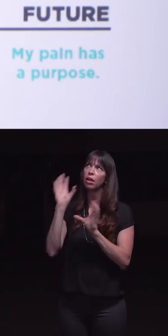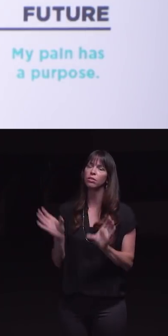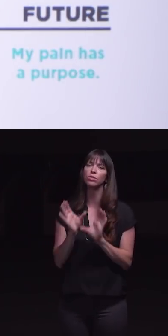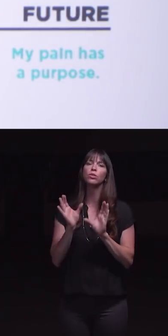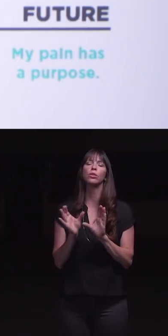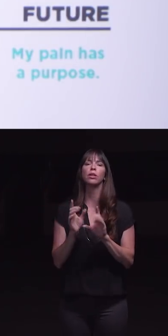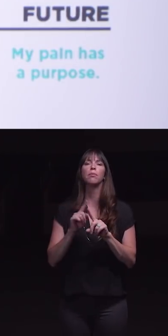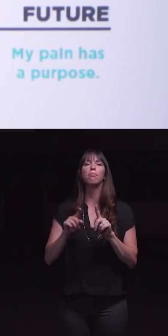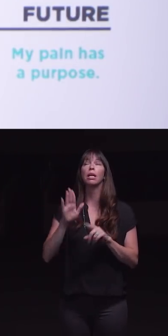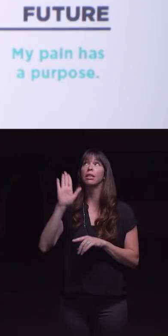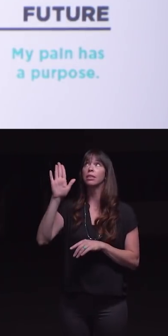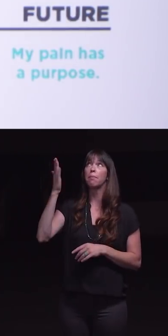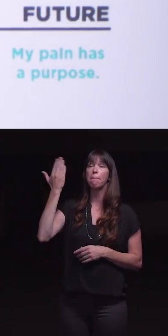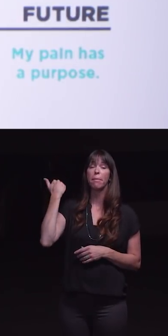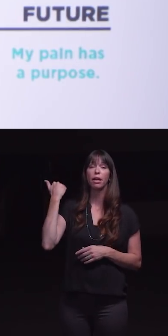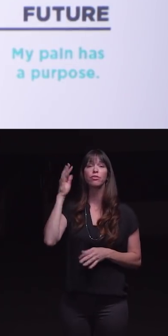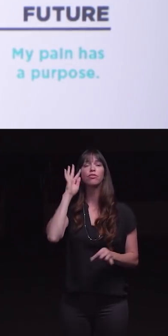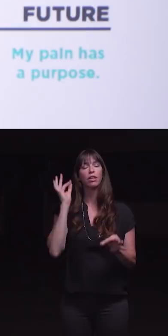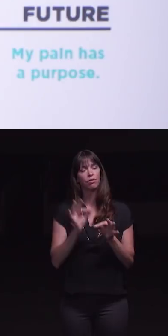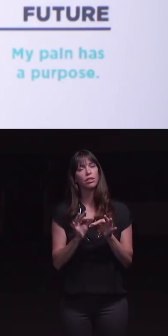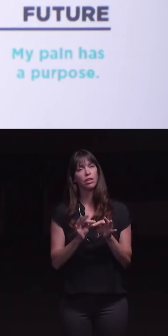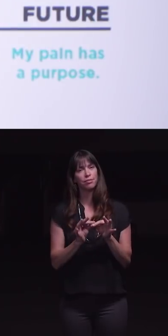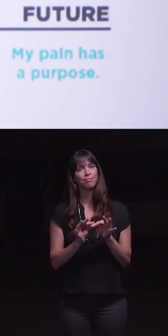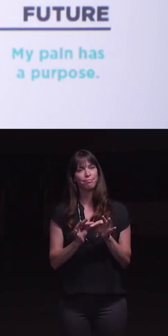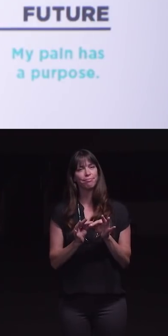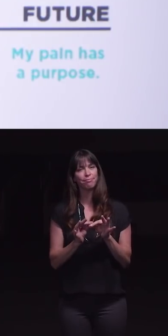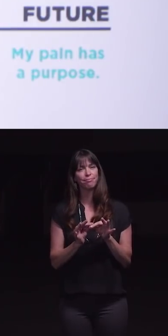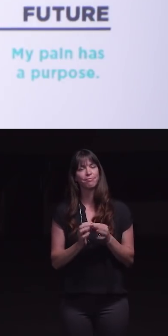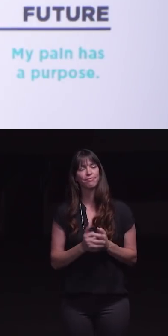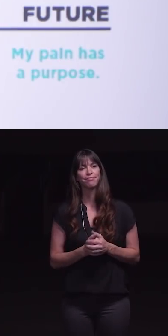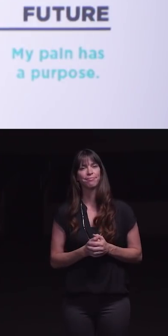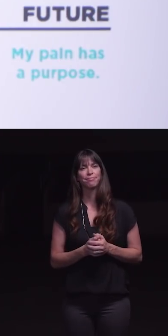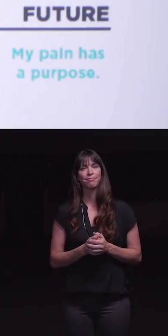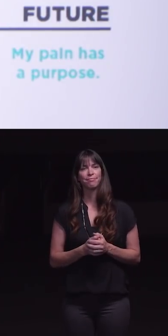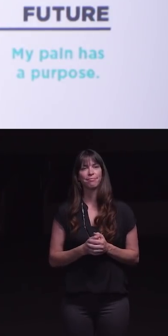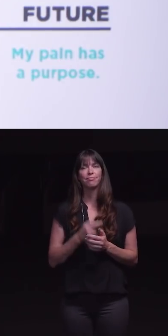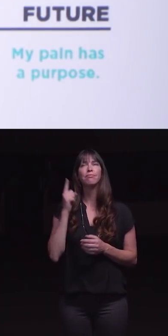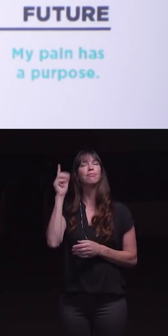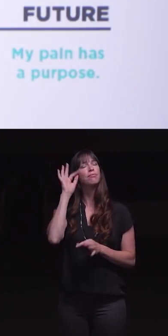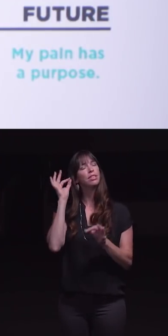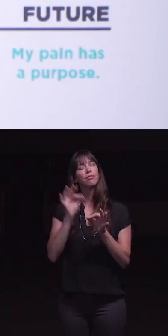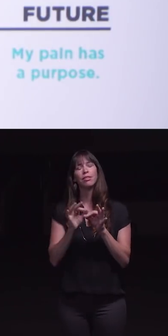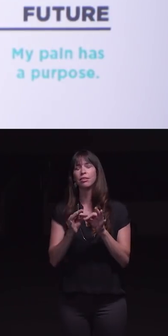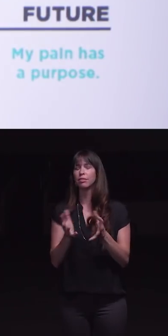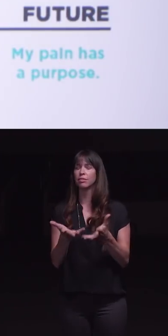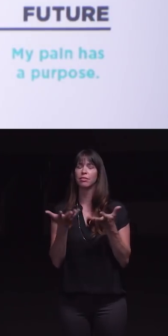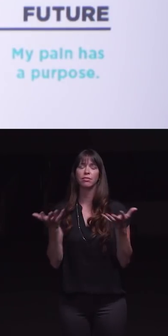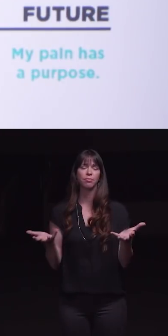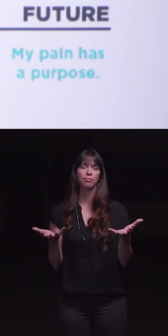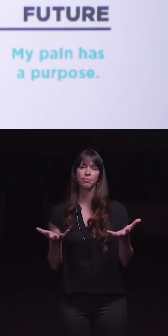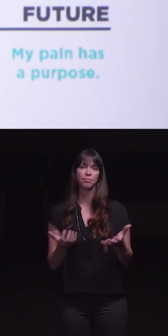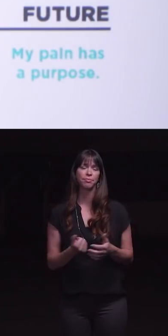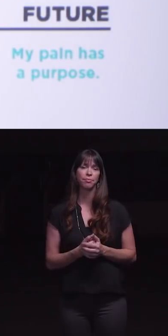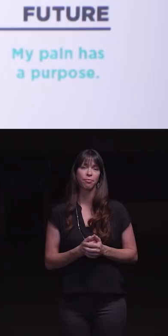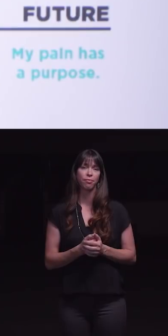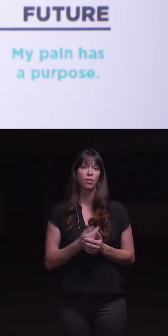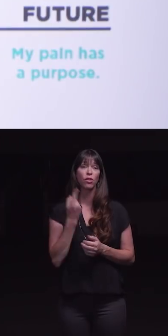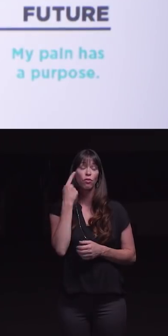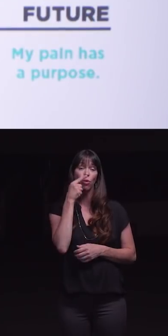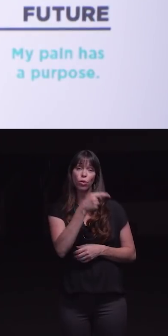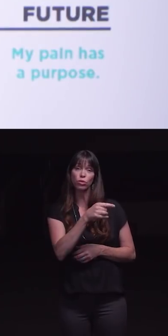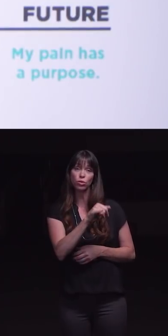his past faithfulness of God. It's not hard to count. Even for